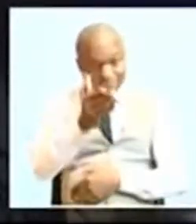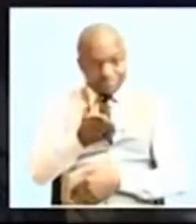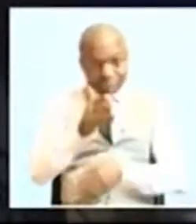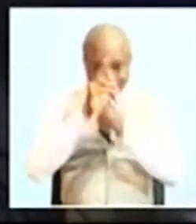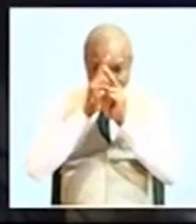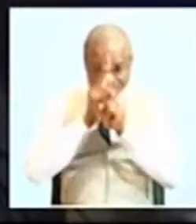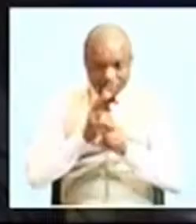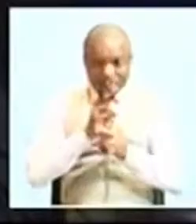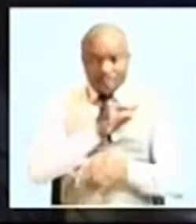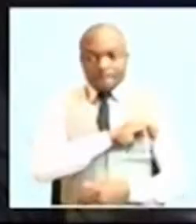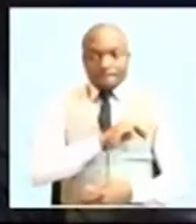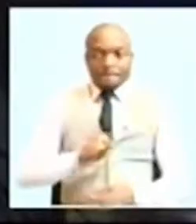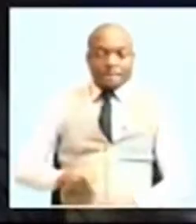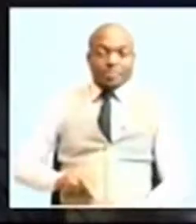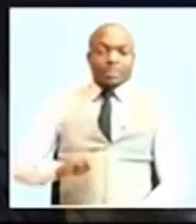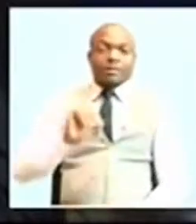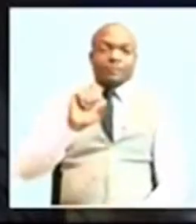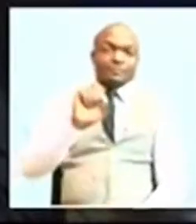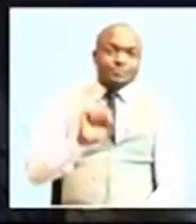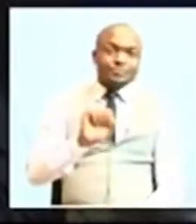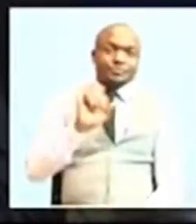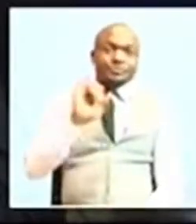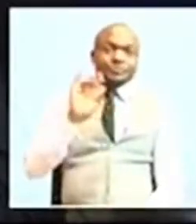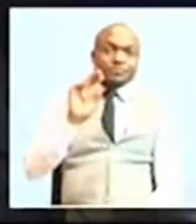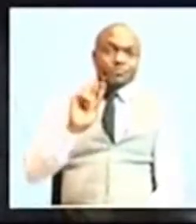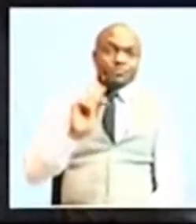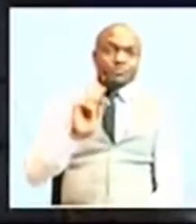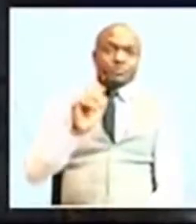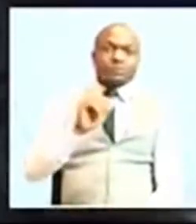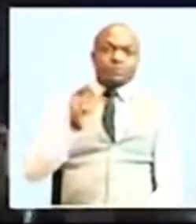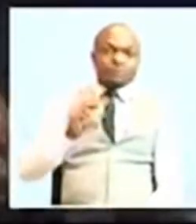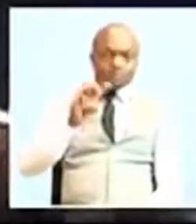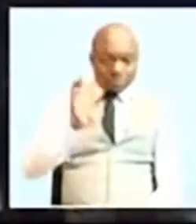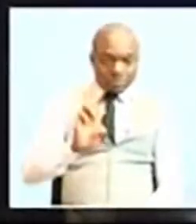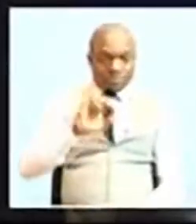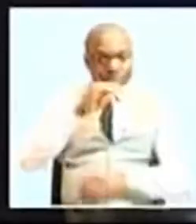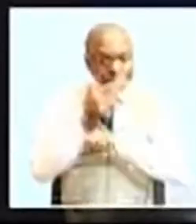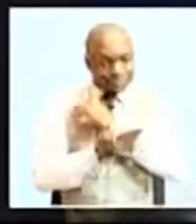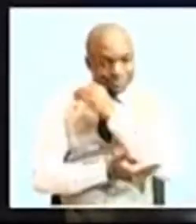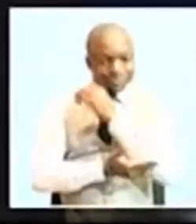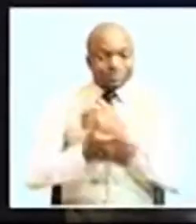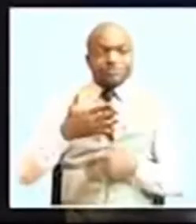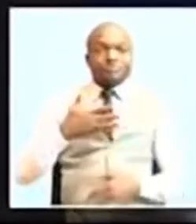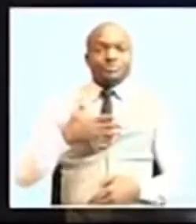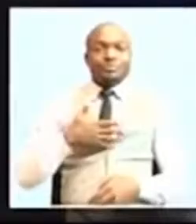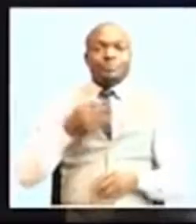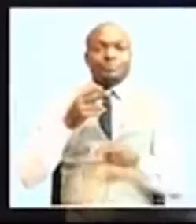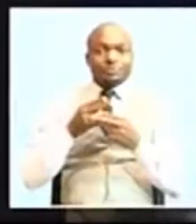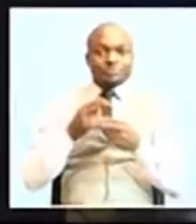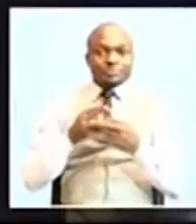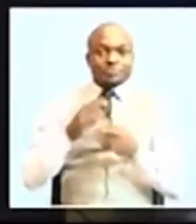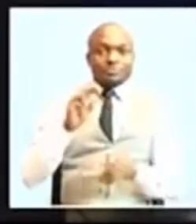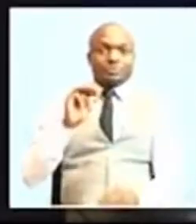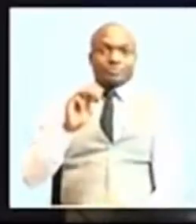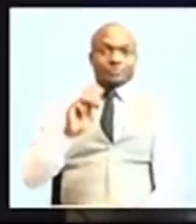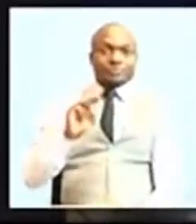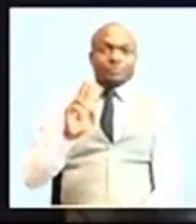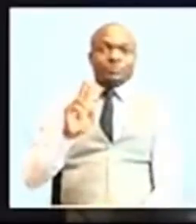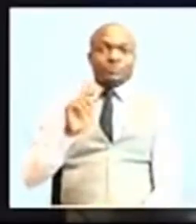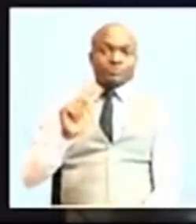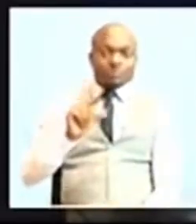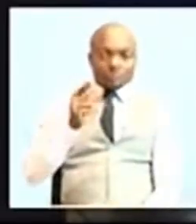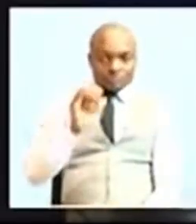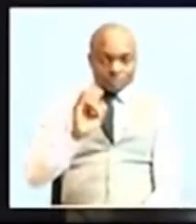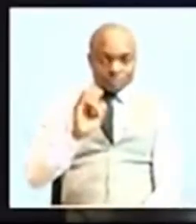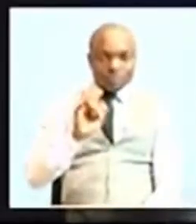honorable members. SINAZONGWE, you're welcome. It's good to see you here. My name is Mutali Mishek. I'm from the Local Government